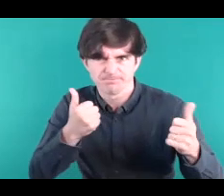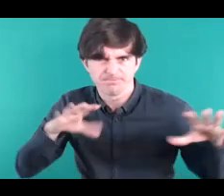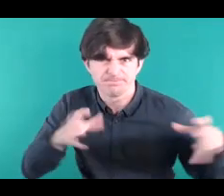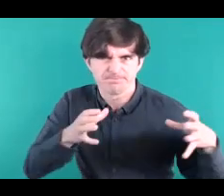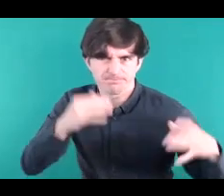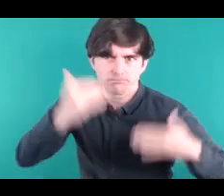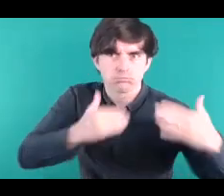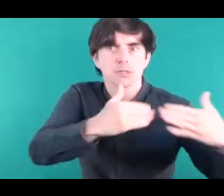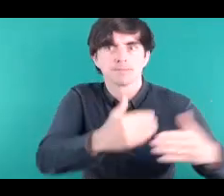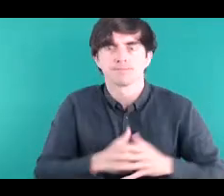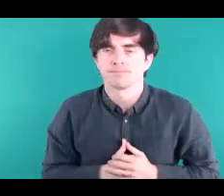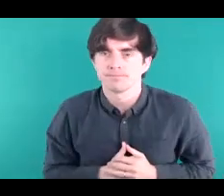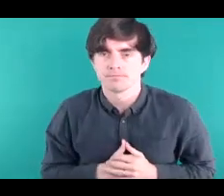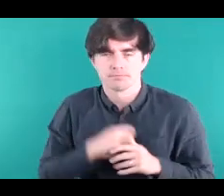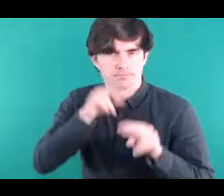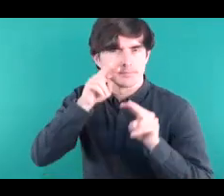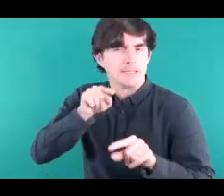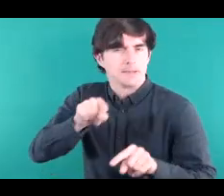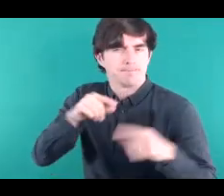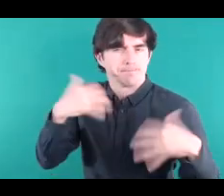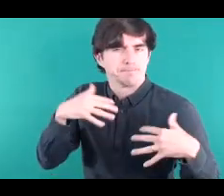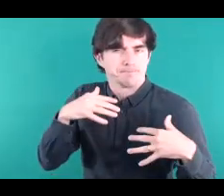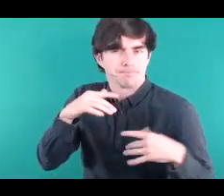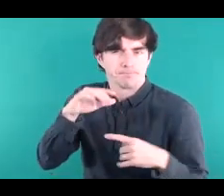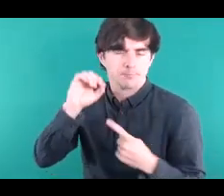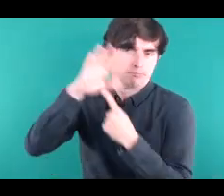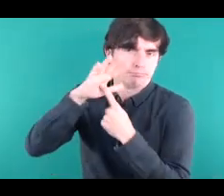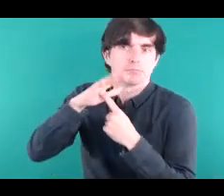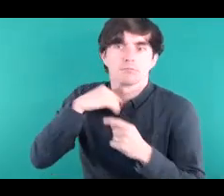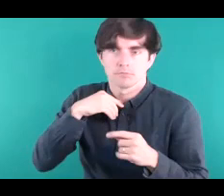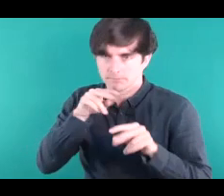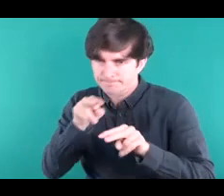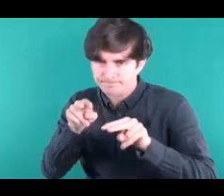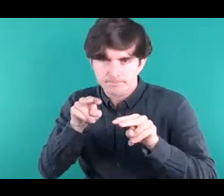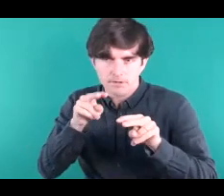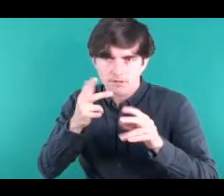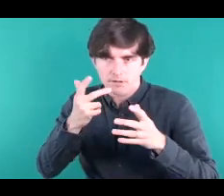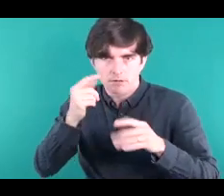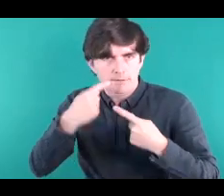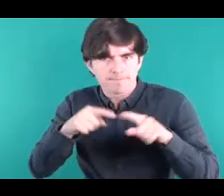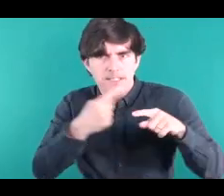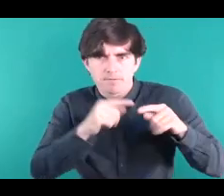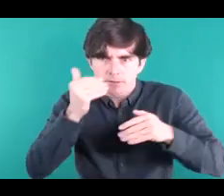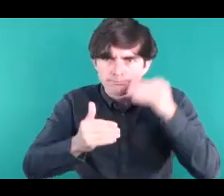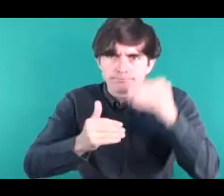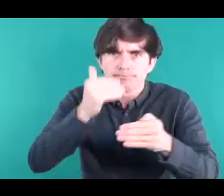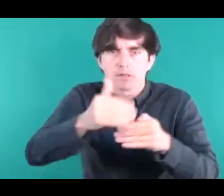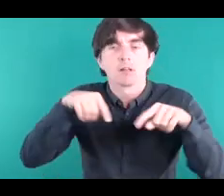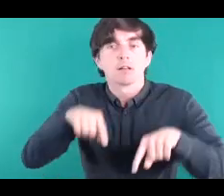We do not have a national disability registry and or a national disability card system or